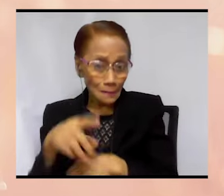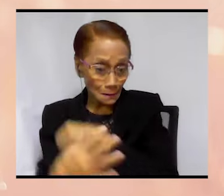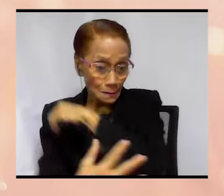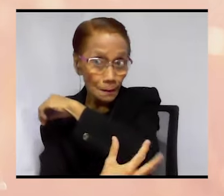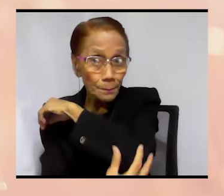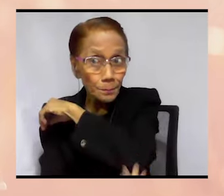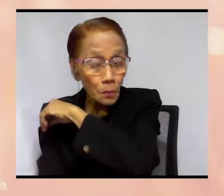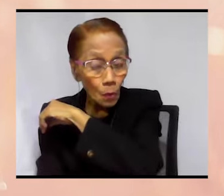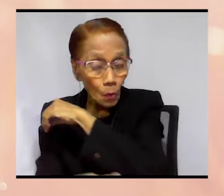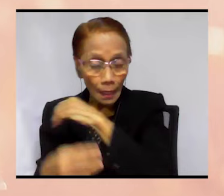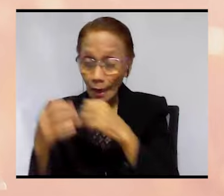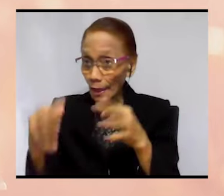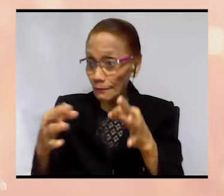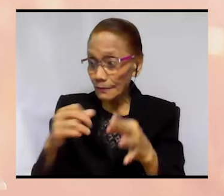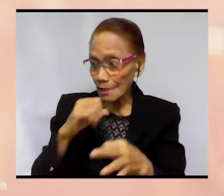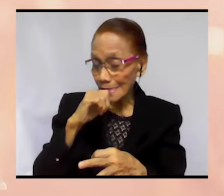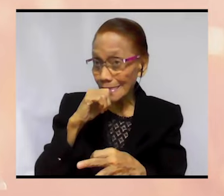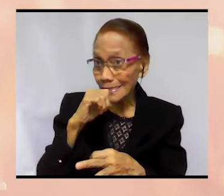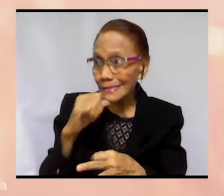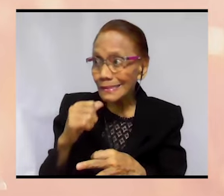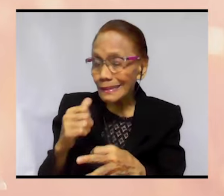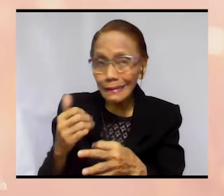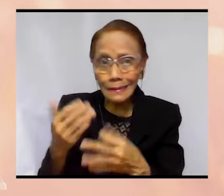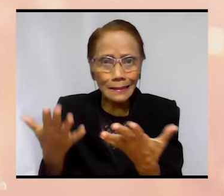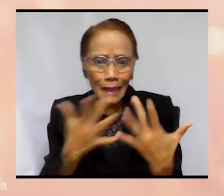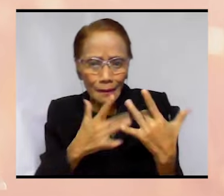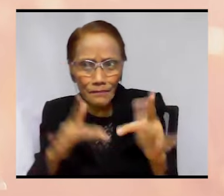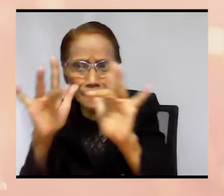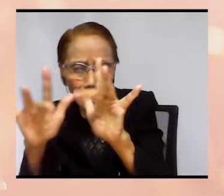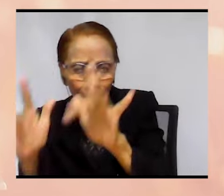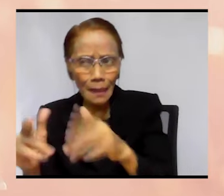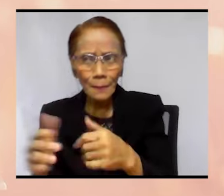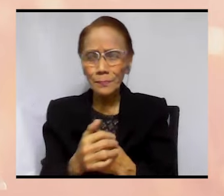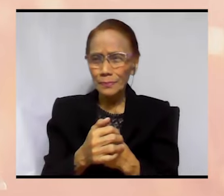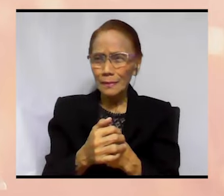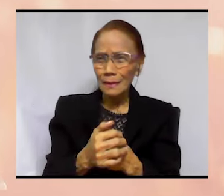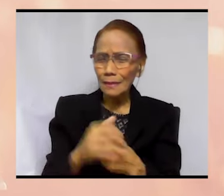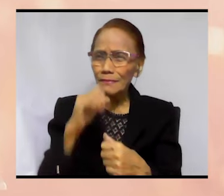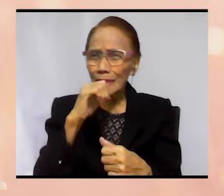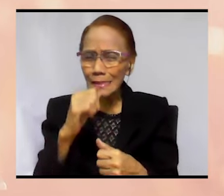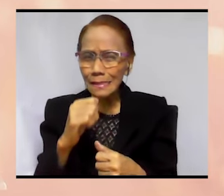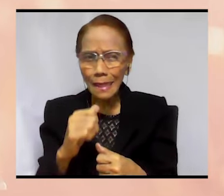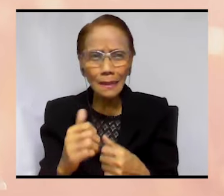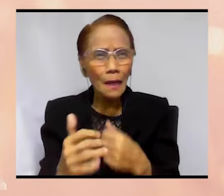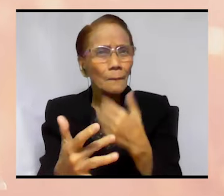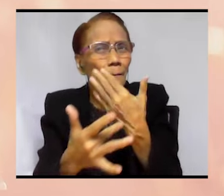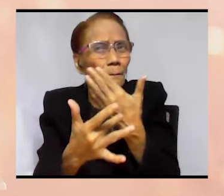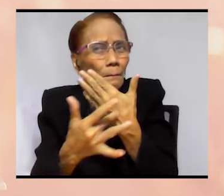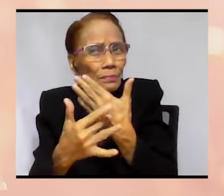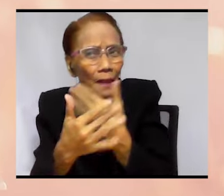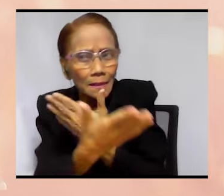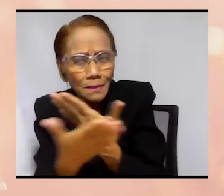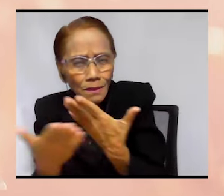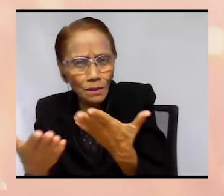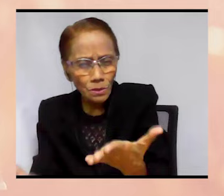your faith does not produce compassion, if your faith does not move you to help them, then he says